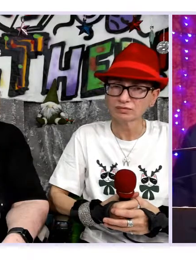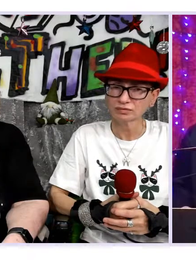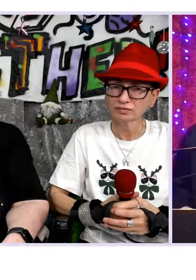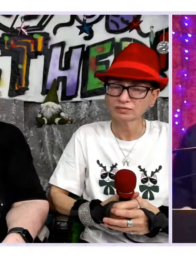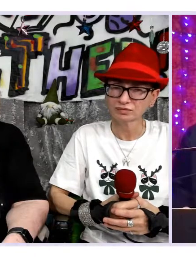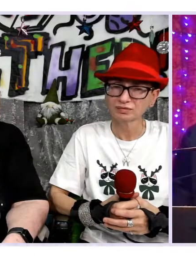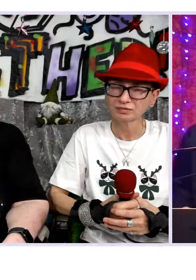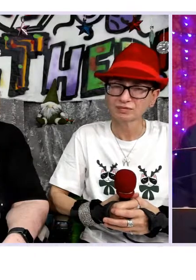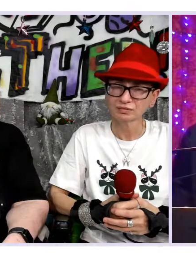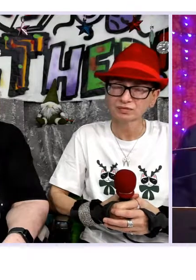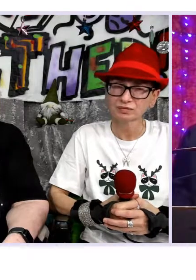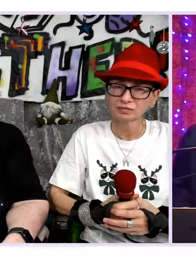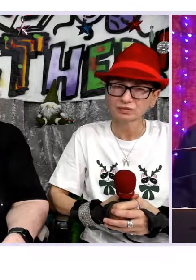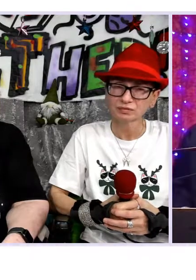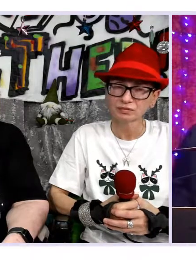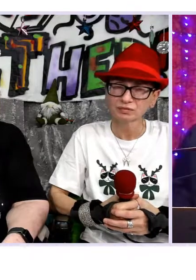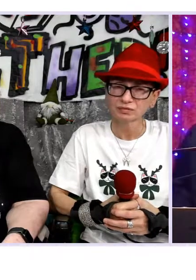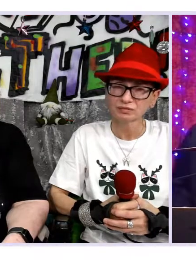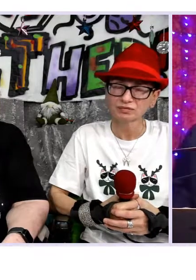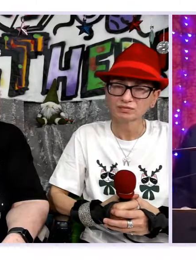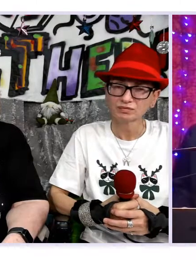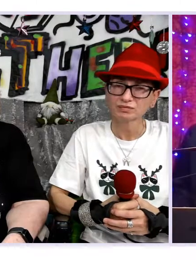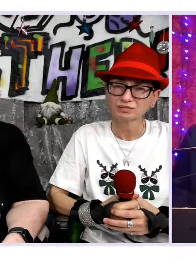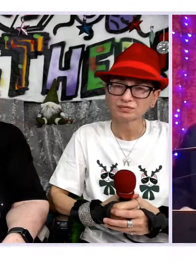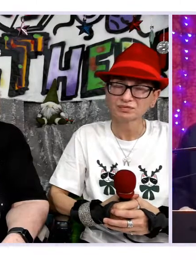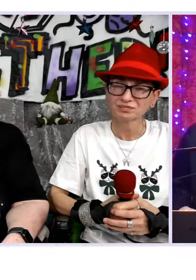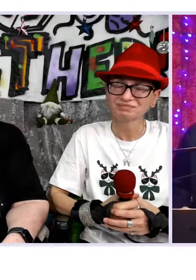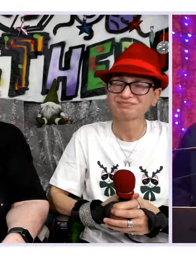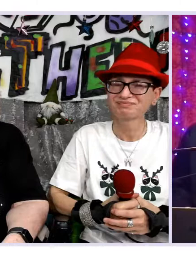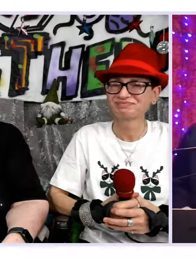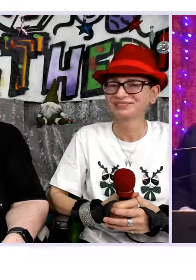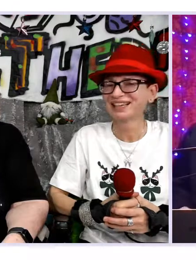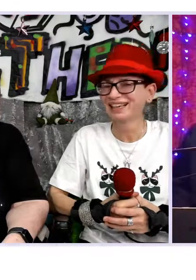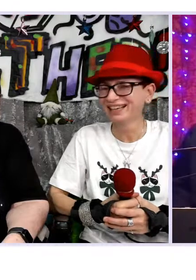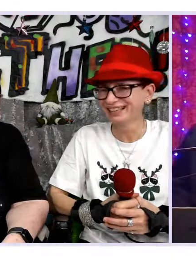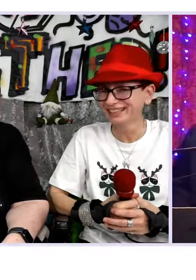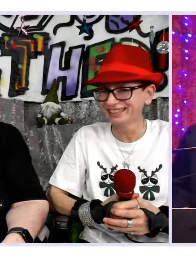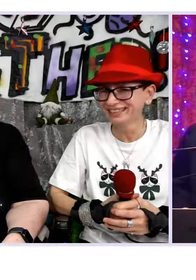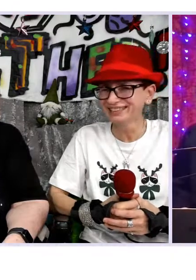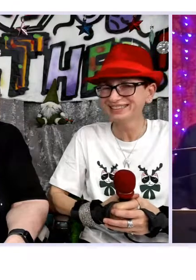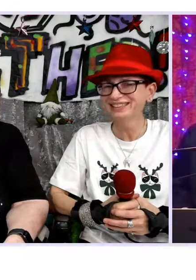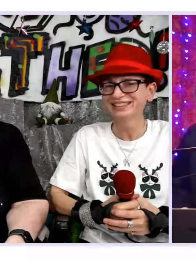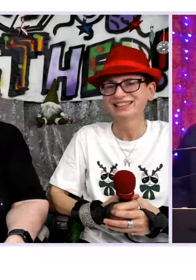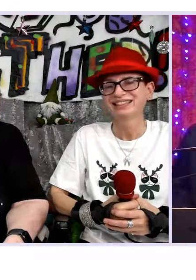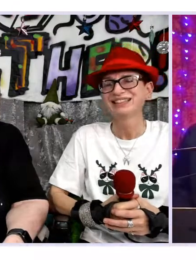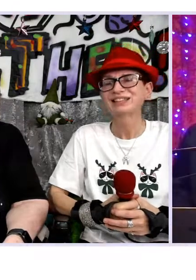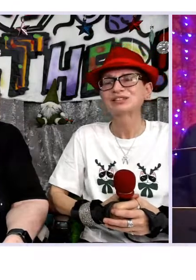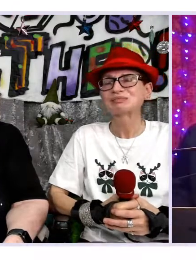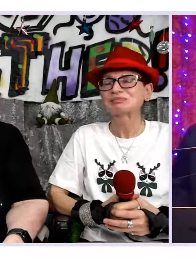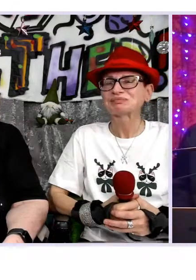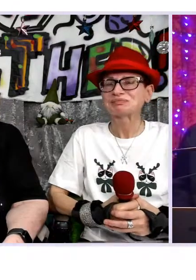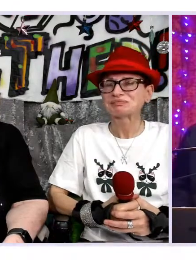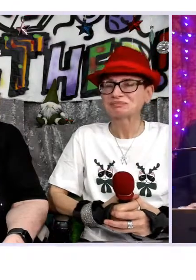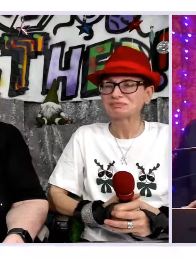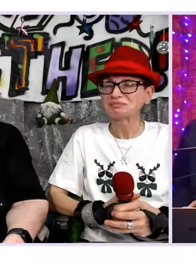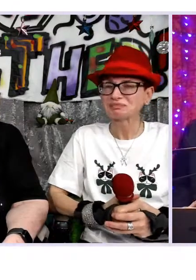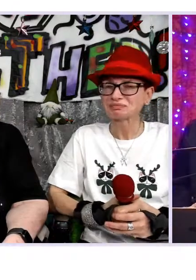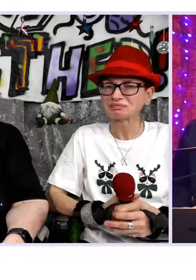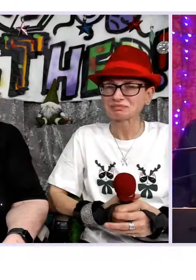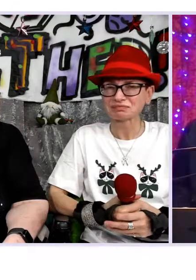1.63 million pounds. It says that in the article. I'm not just really good at math conversions. To kind of